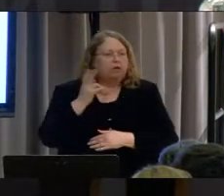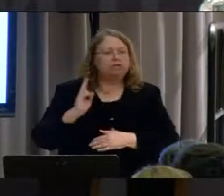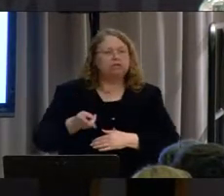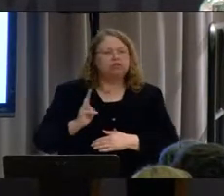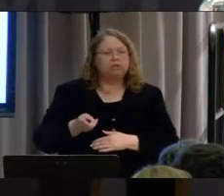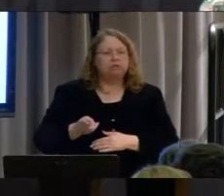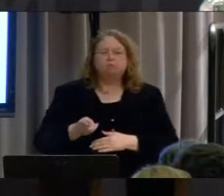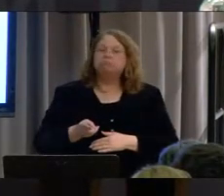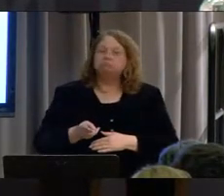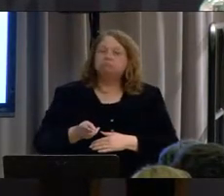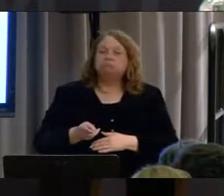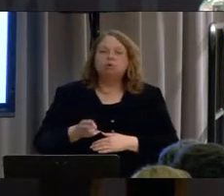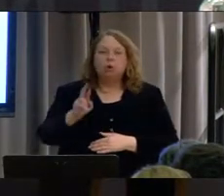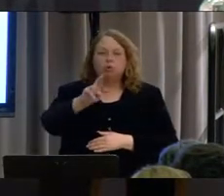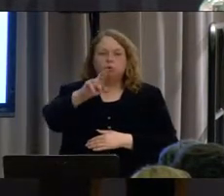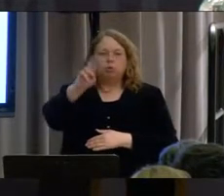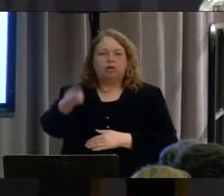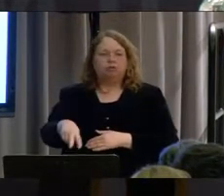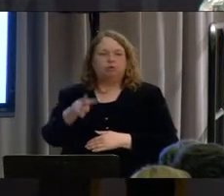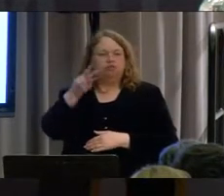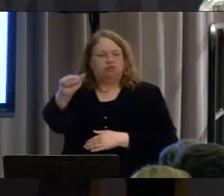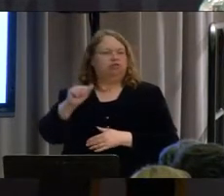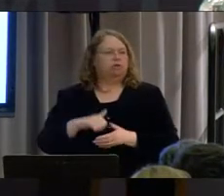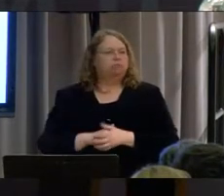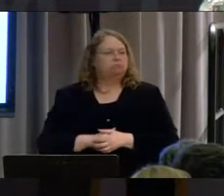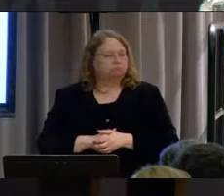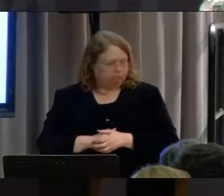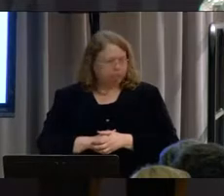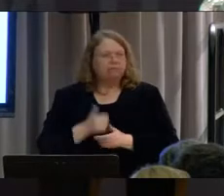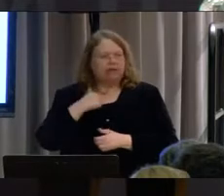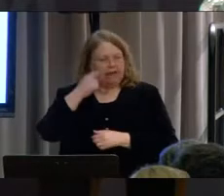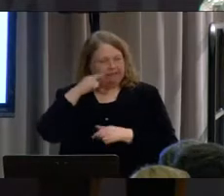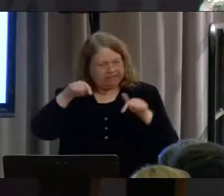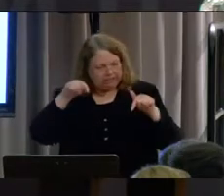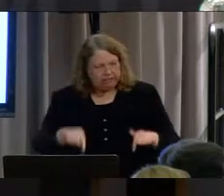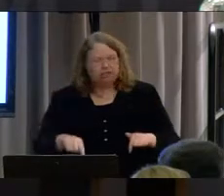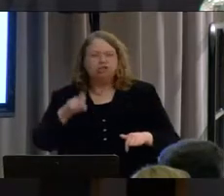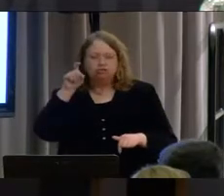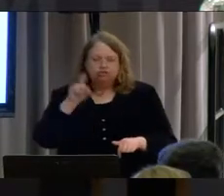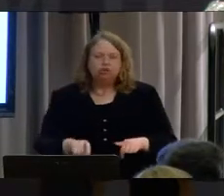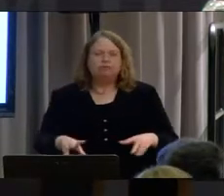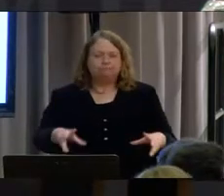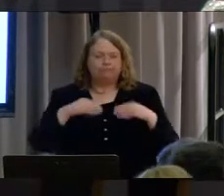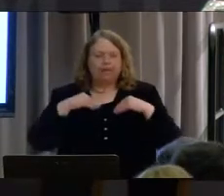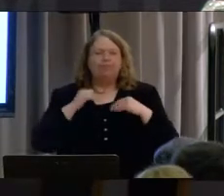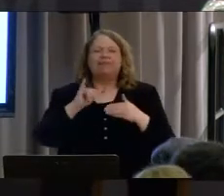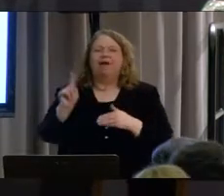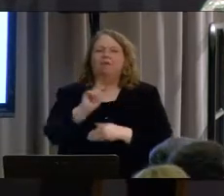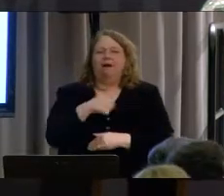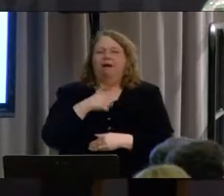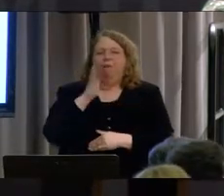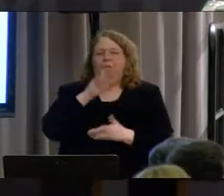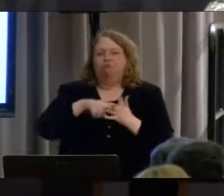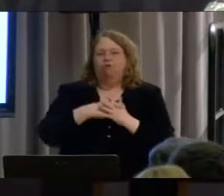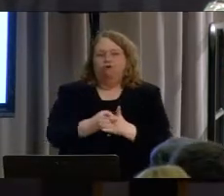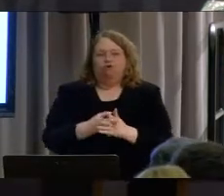it could be Richmond, Virginia, and I think it should be. So that's where I'll start.